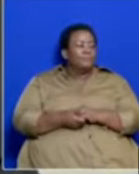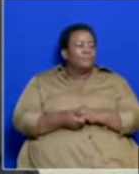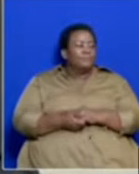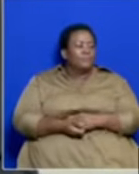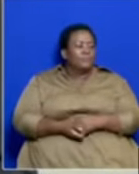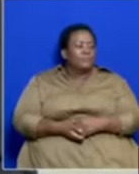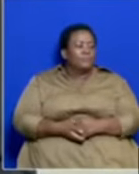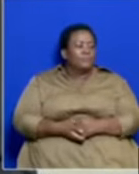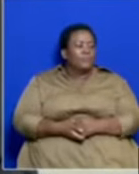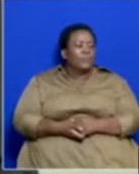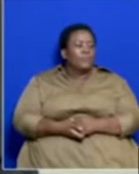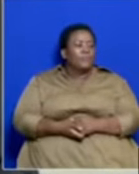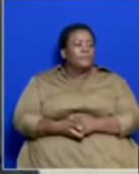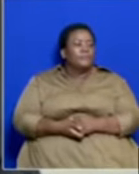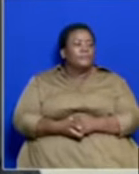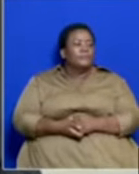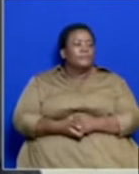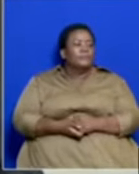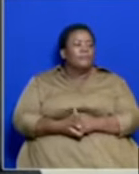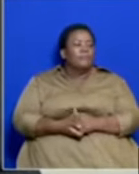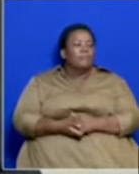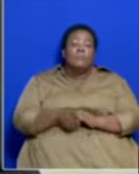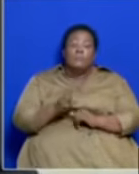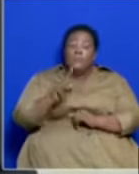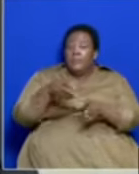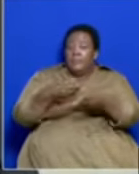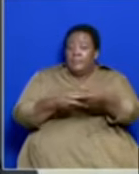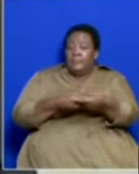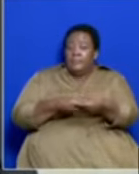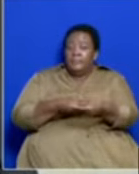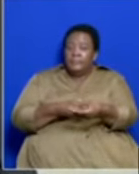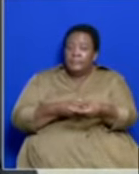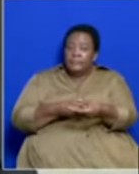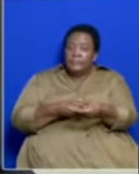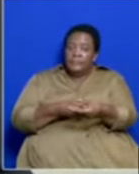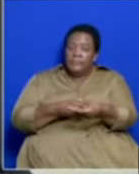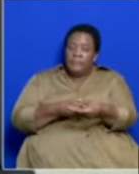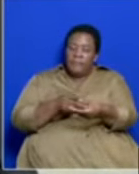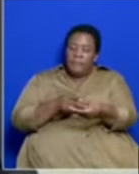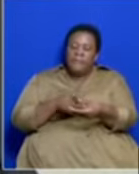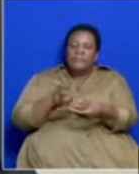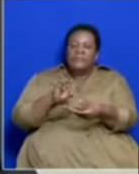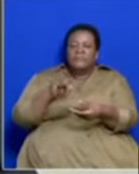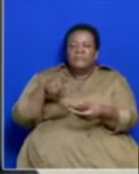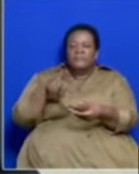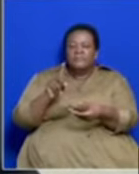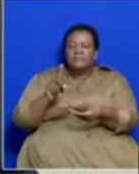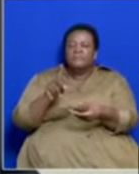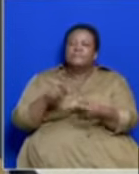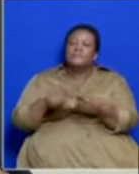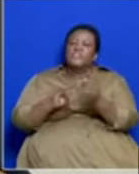And this document is on the EMPD and City of Ekurhuleni letterhead.